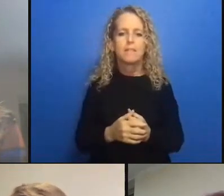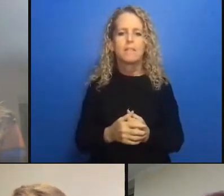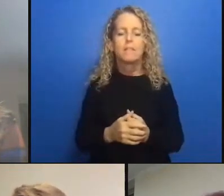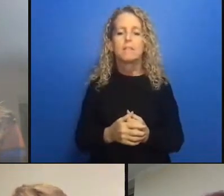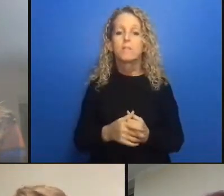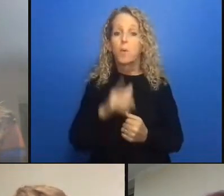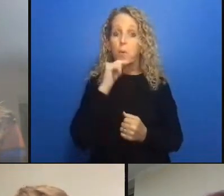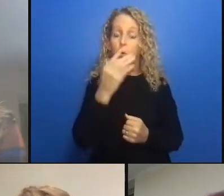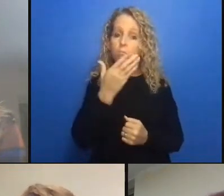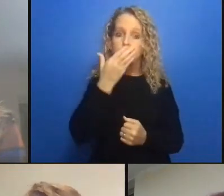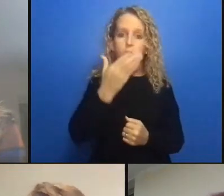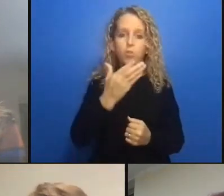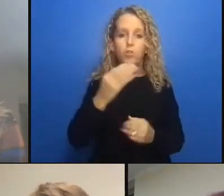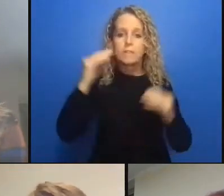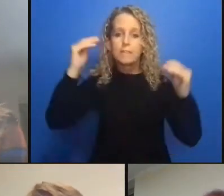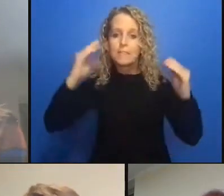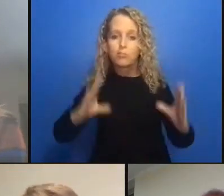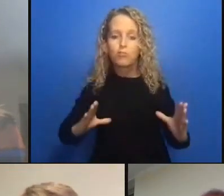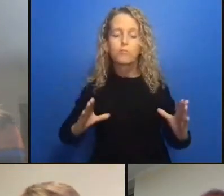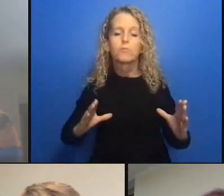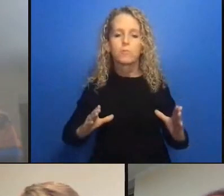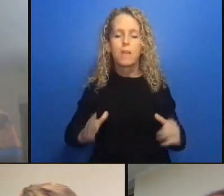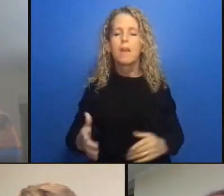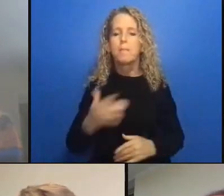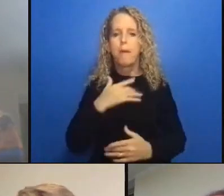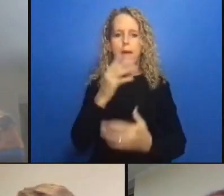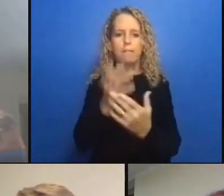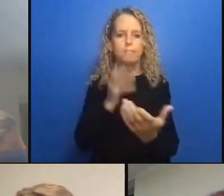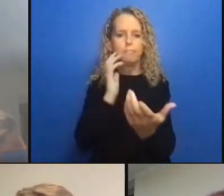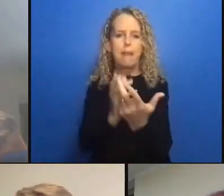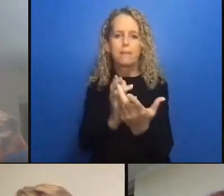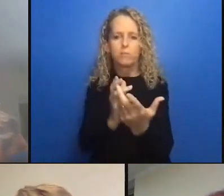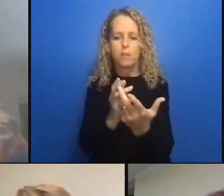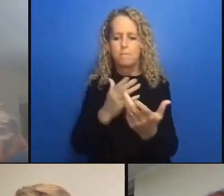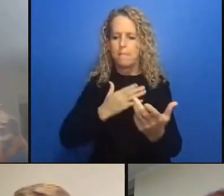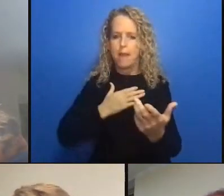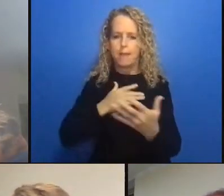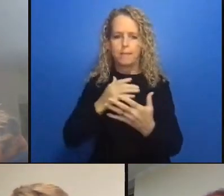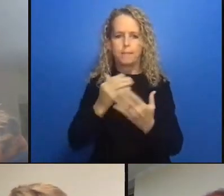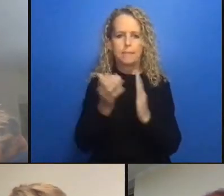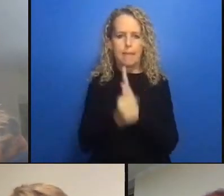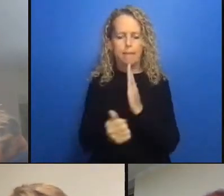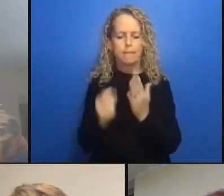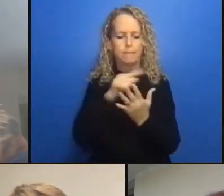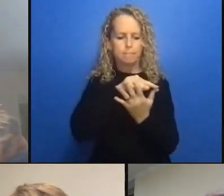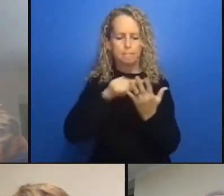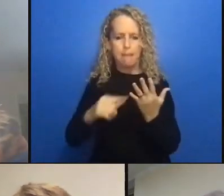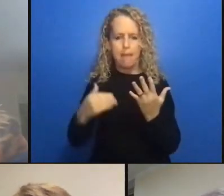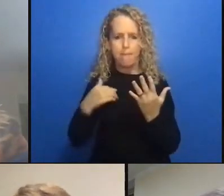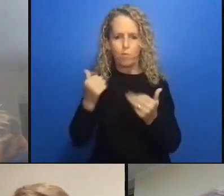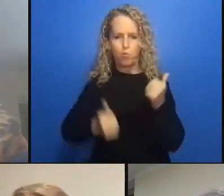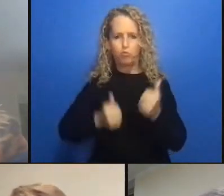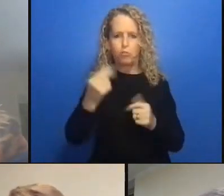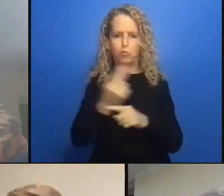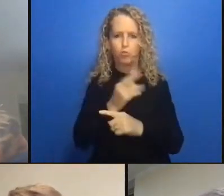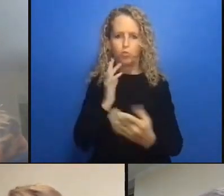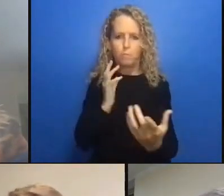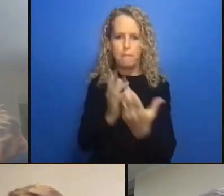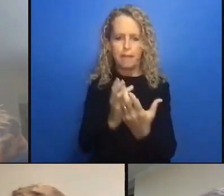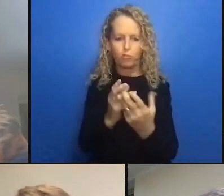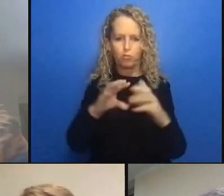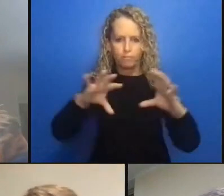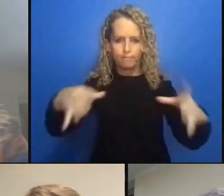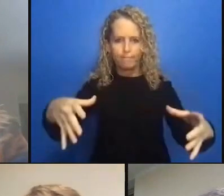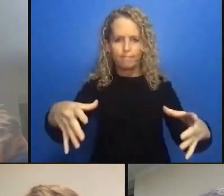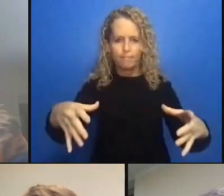instructors, they match the right tool with the learning outcome that they're going for. And that's really where we've seen some fantastic innovation, is selecting the